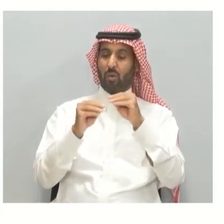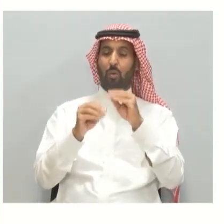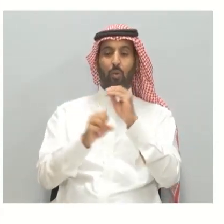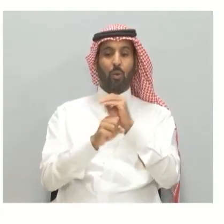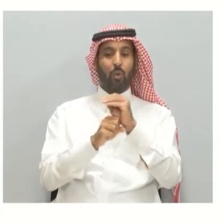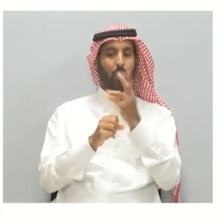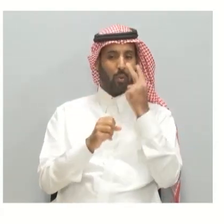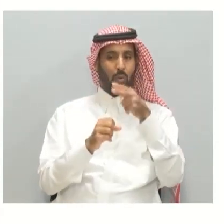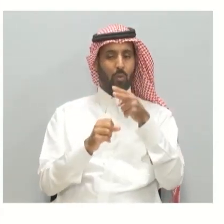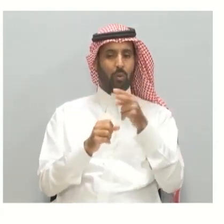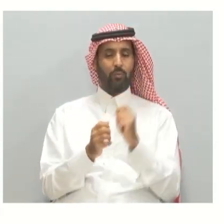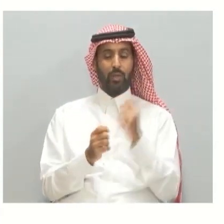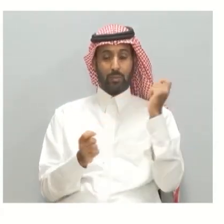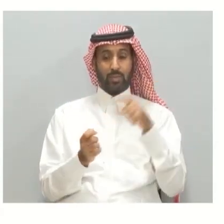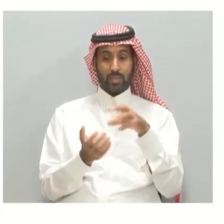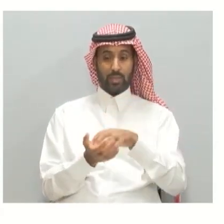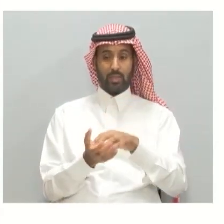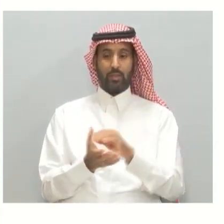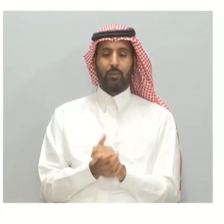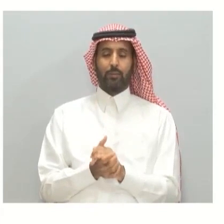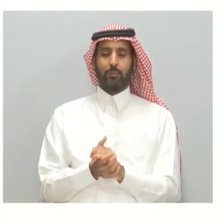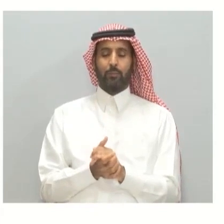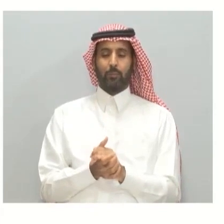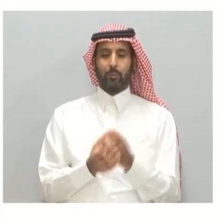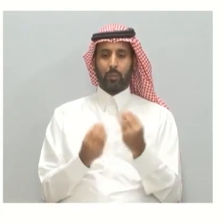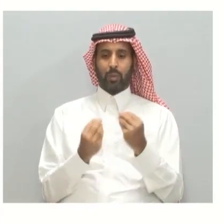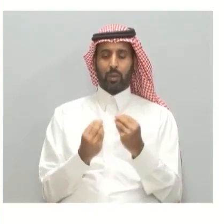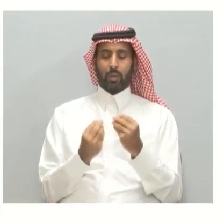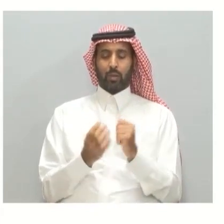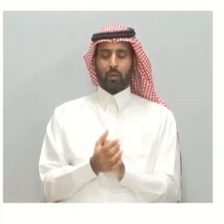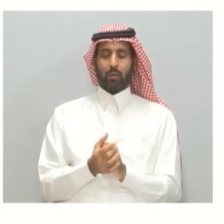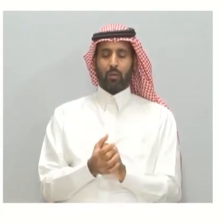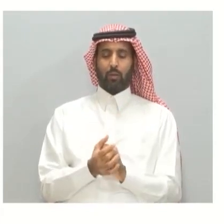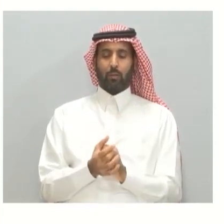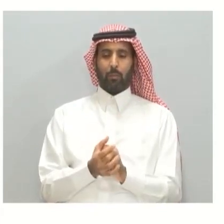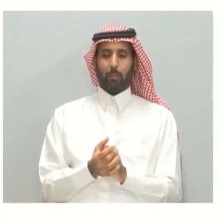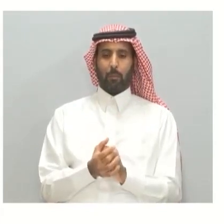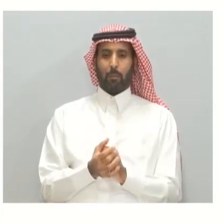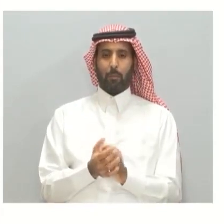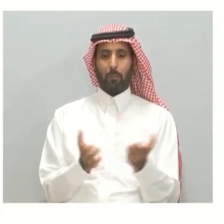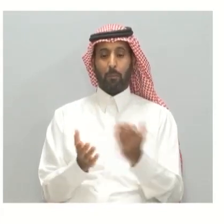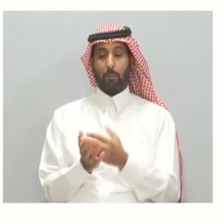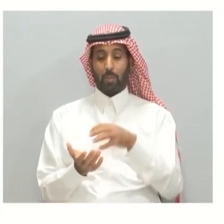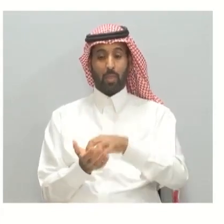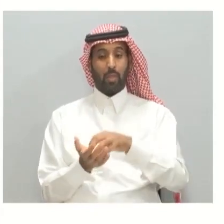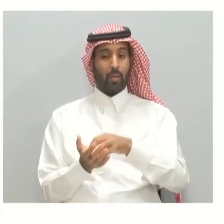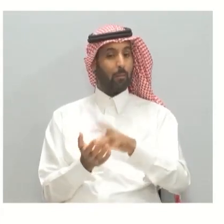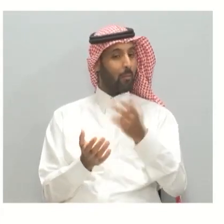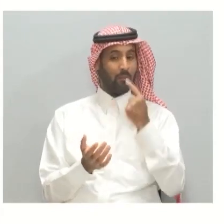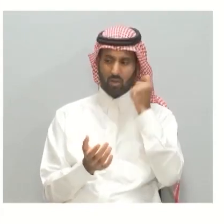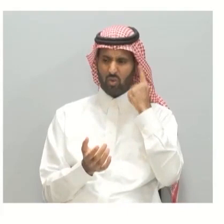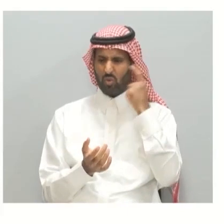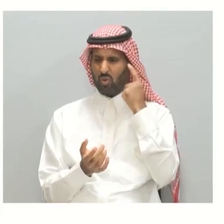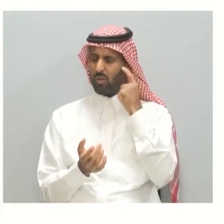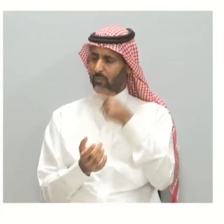view. Objective information and or view. Objective without him thinking